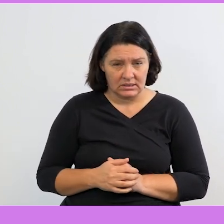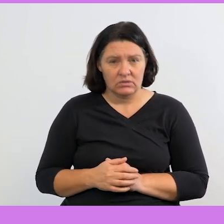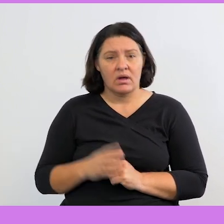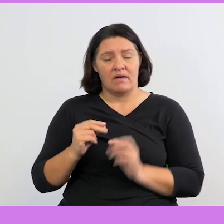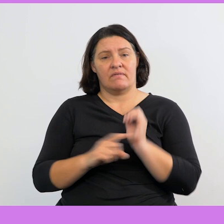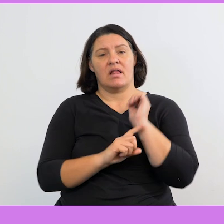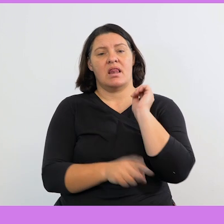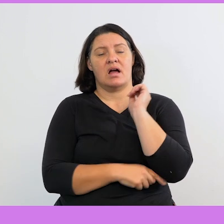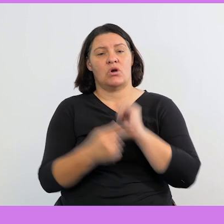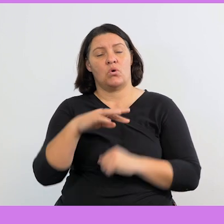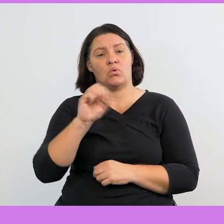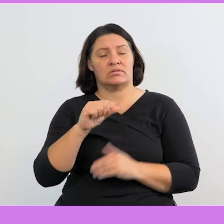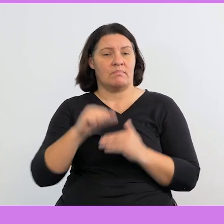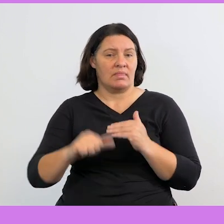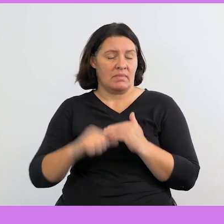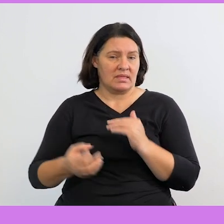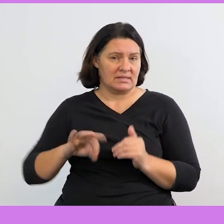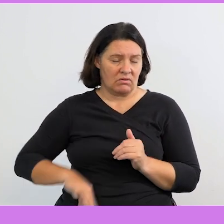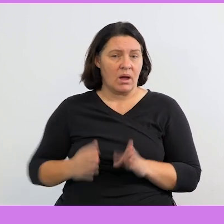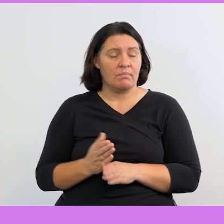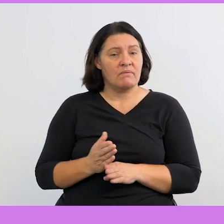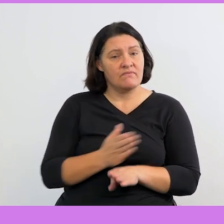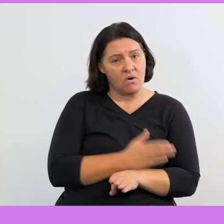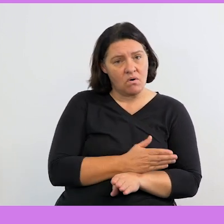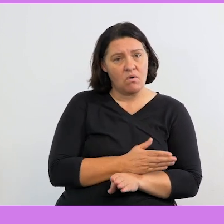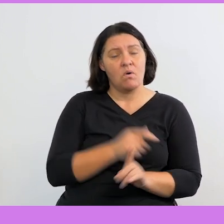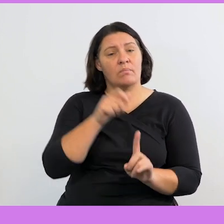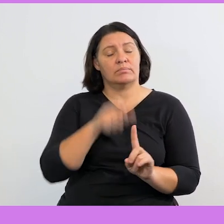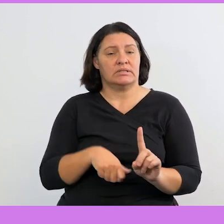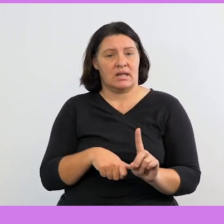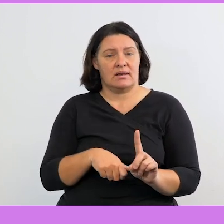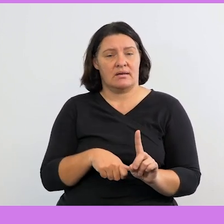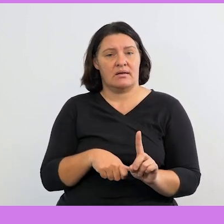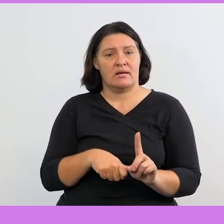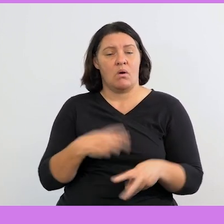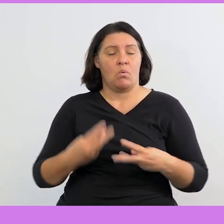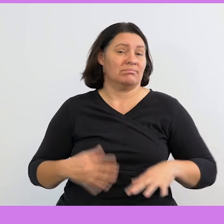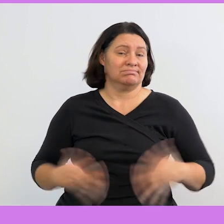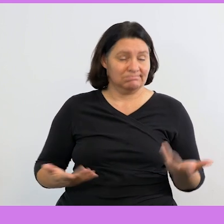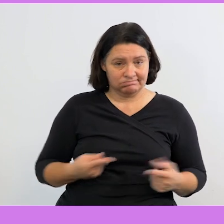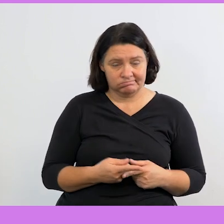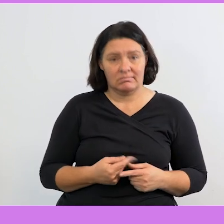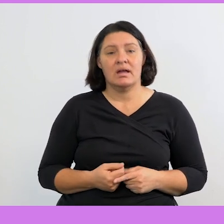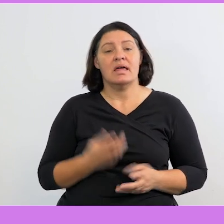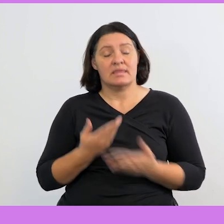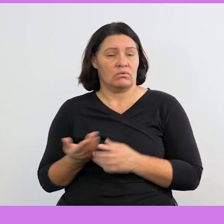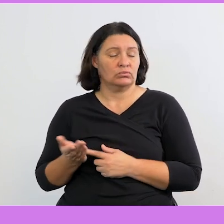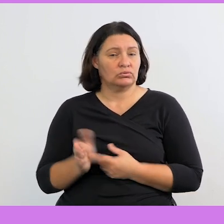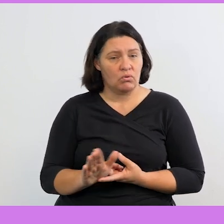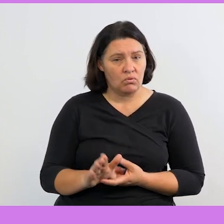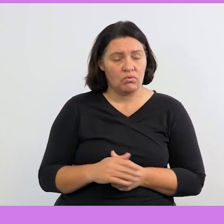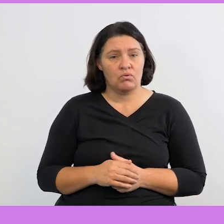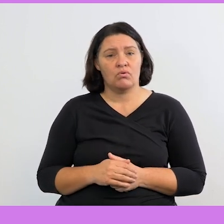here we have our last gross monthly salary, meaning before the person basically become unemployed. And then it's